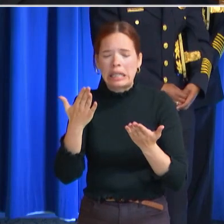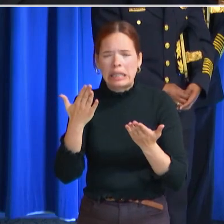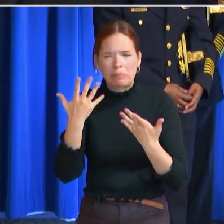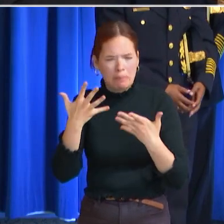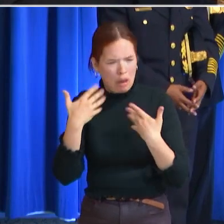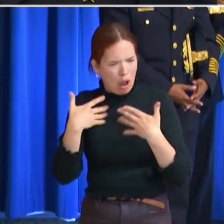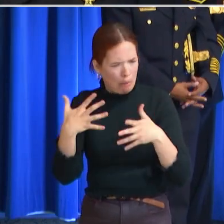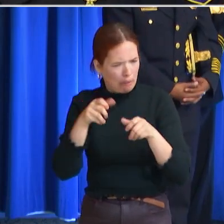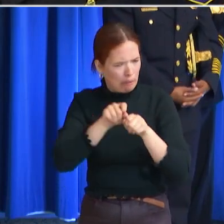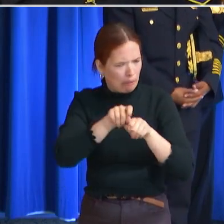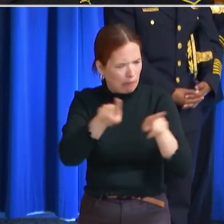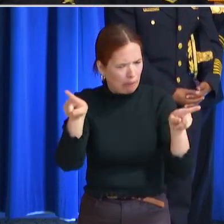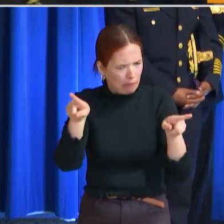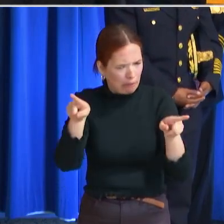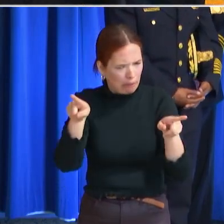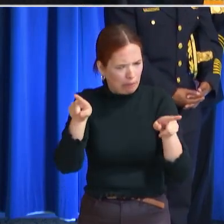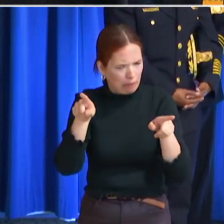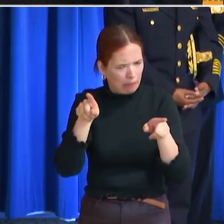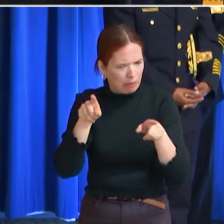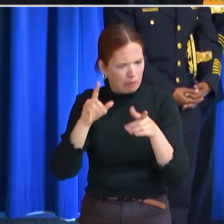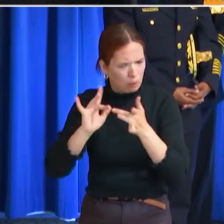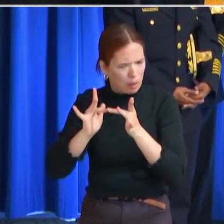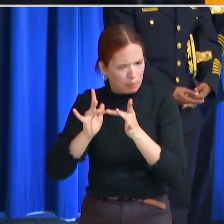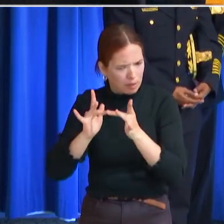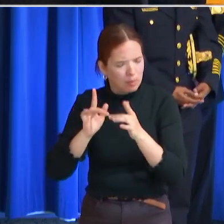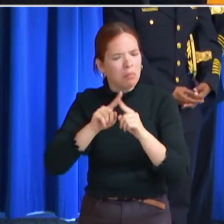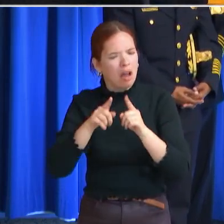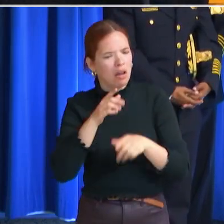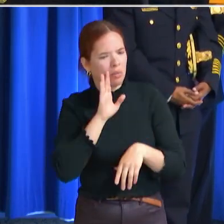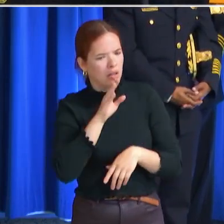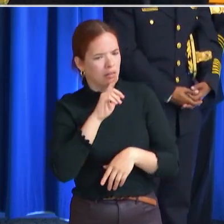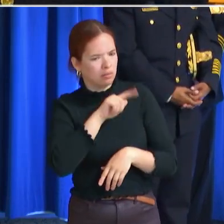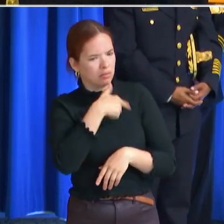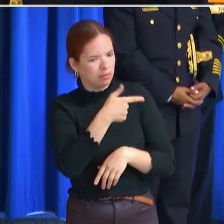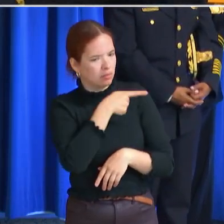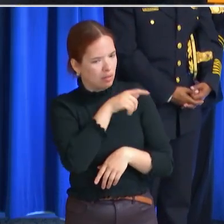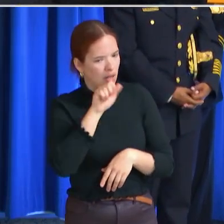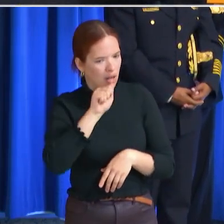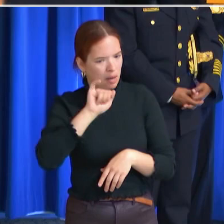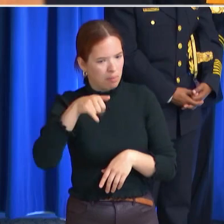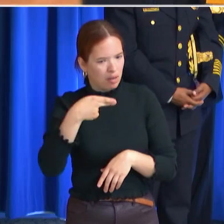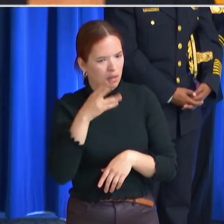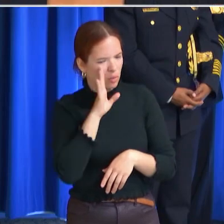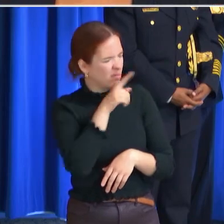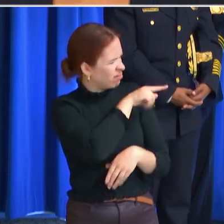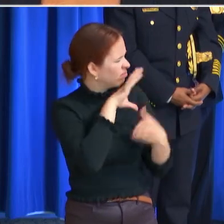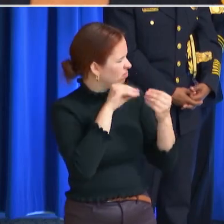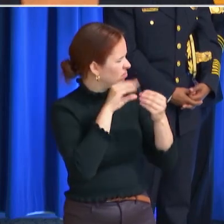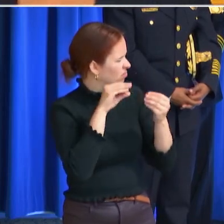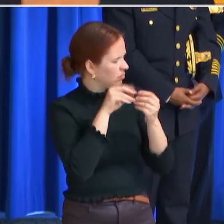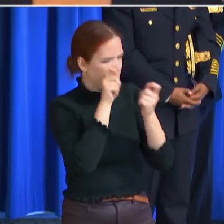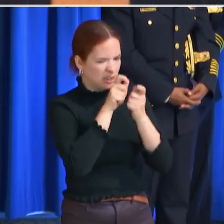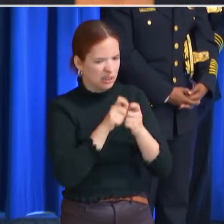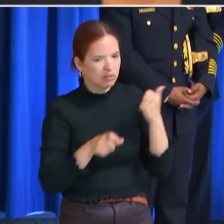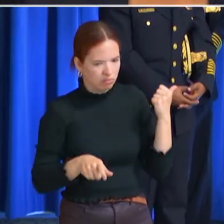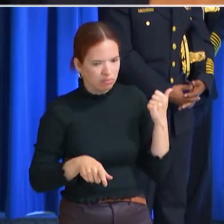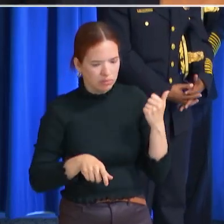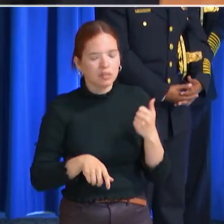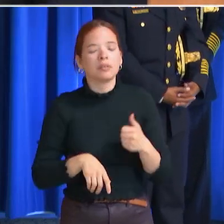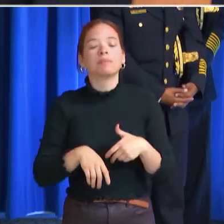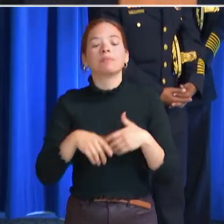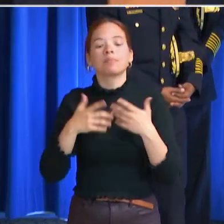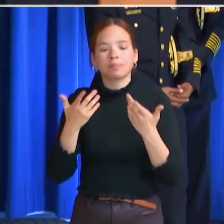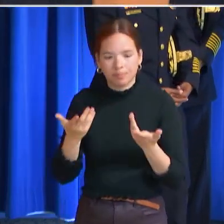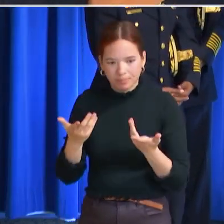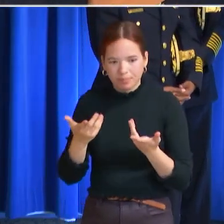And let me turn to Deputy Mayor Apia, who will have all of these down. Sure. So as the mayor said, we will have already